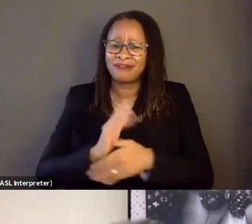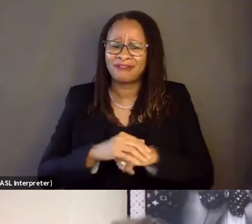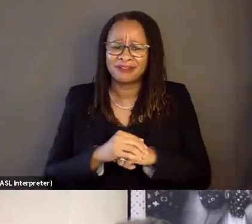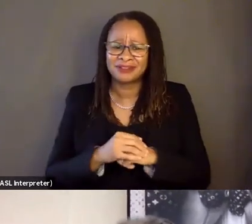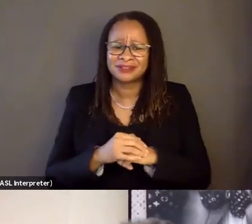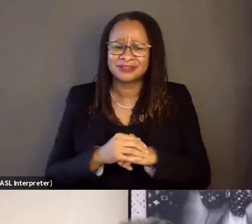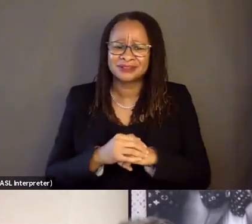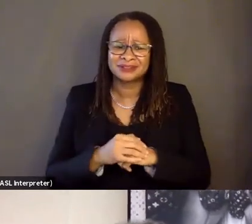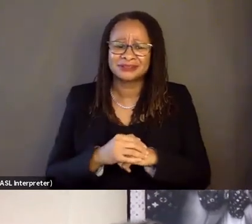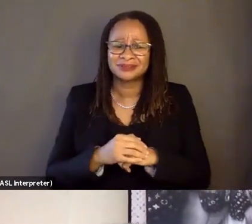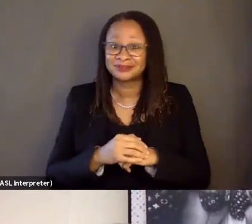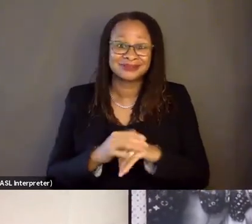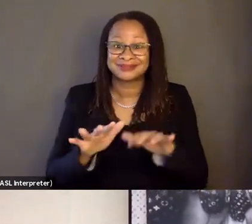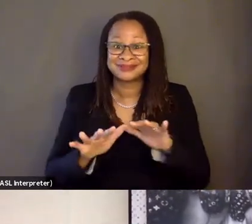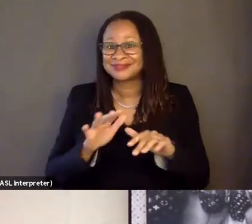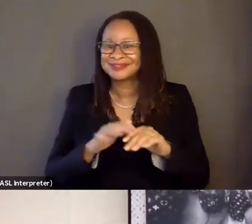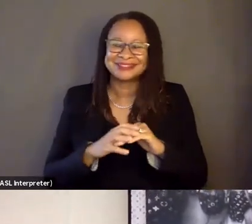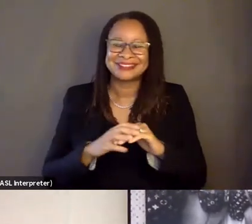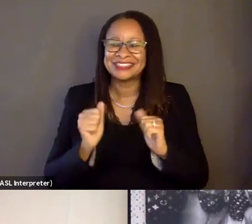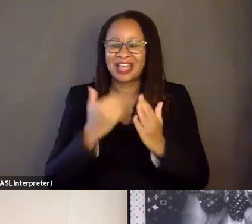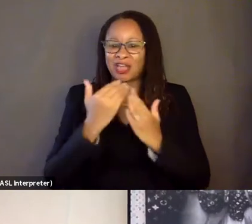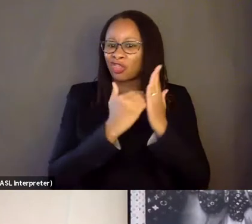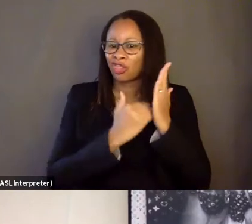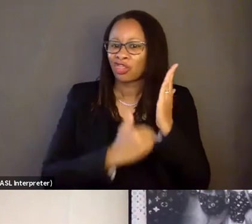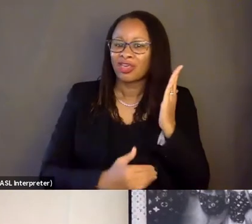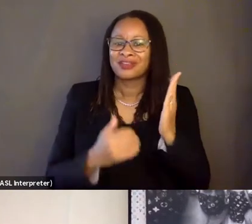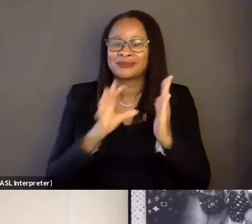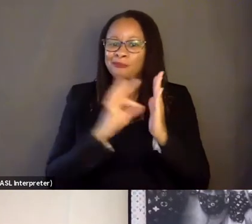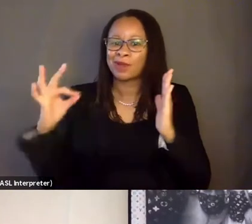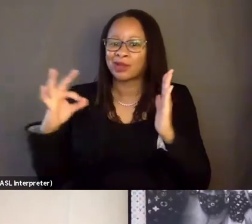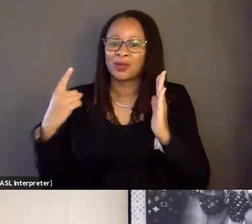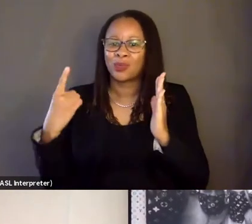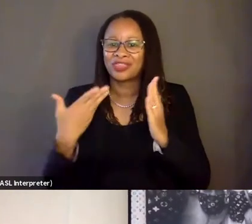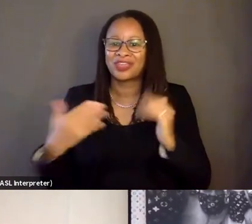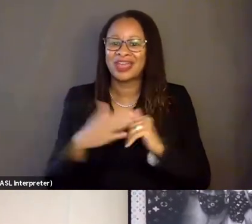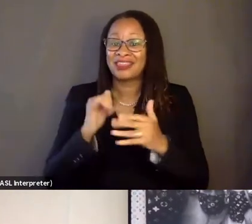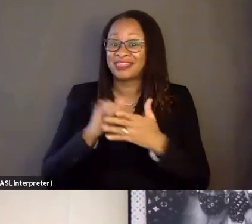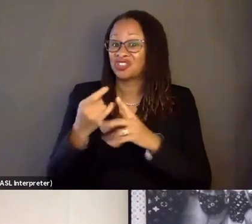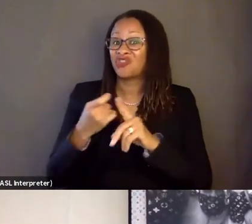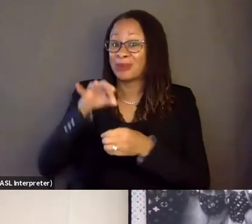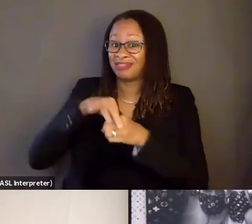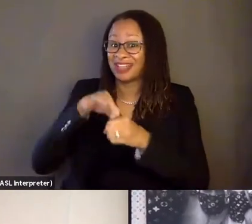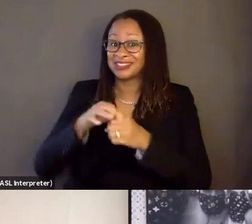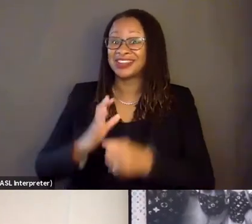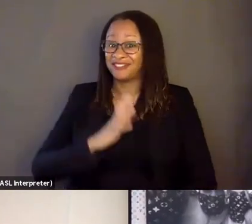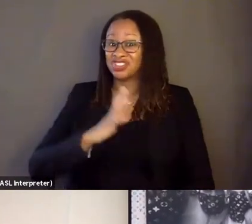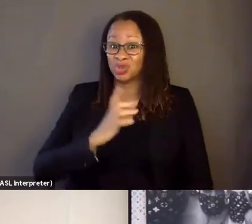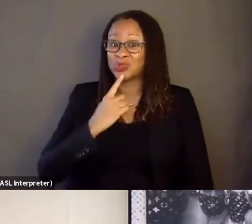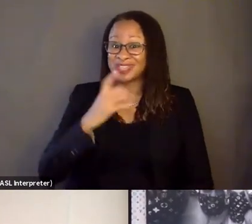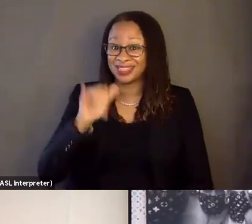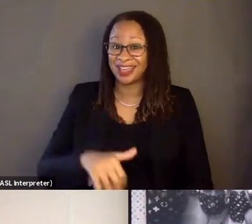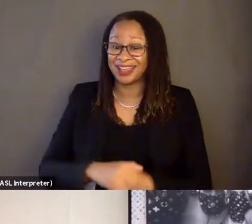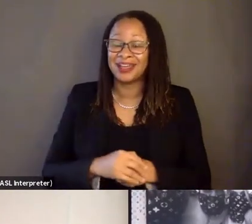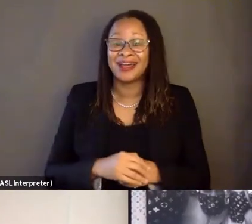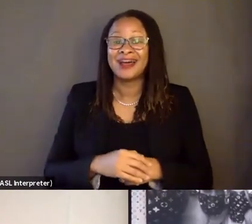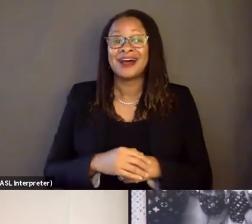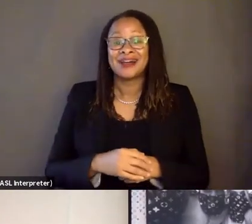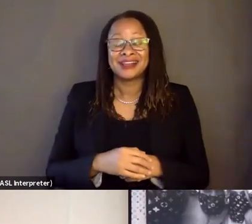throwing the laundry list. Yeah. And it was that was actually from an elected official. So, you know, so it's during